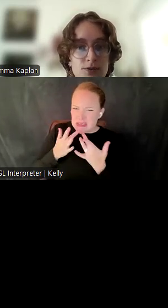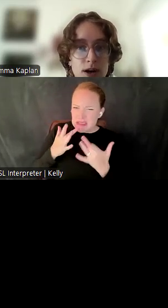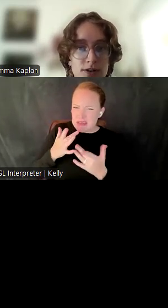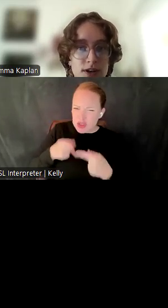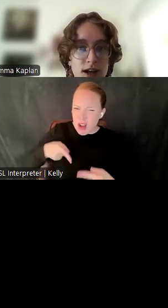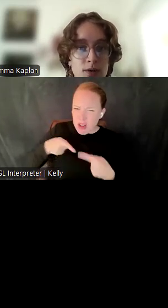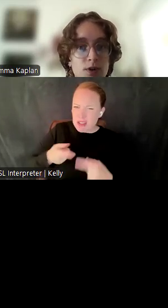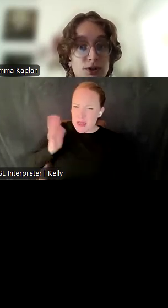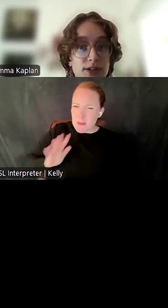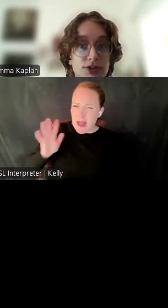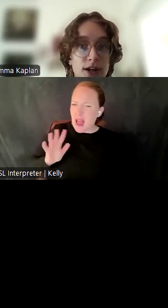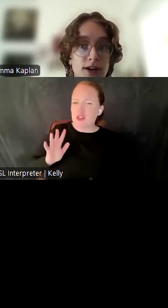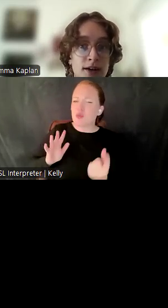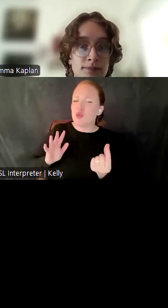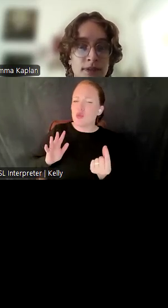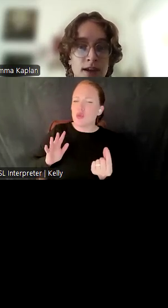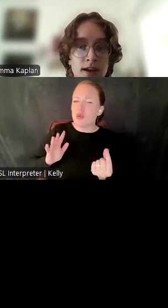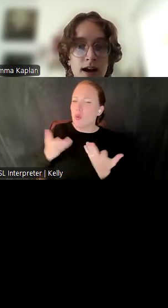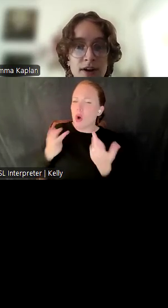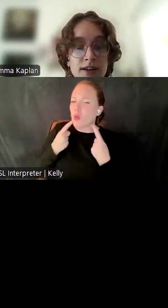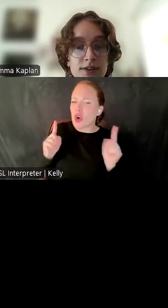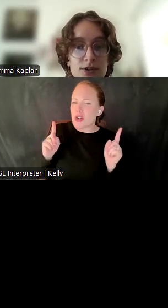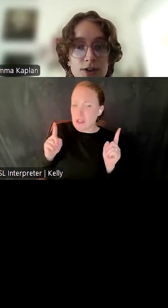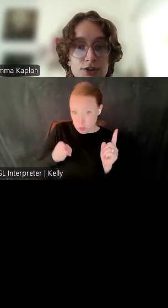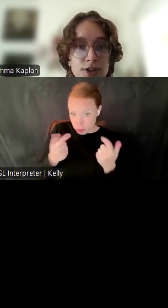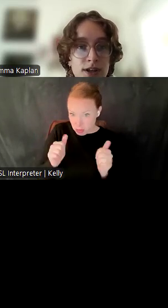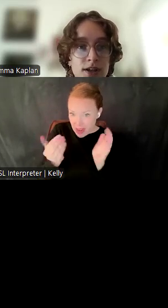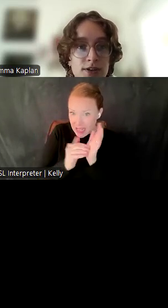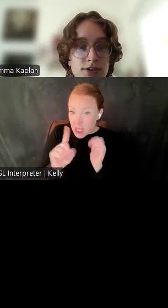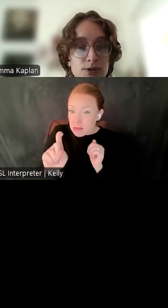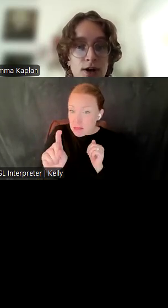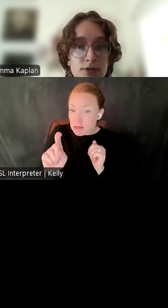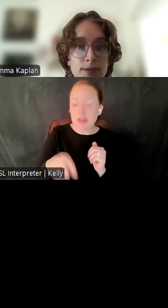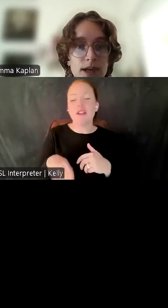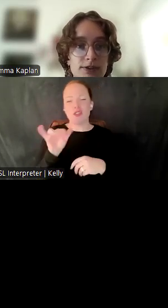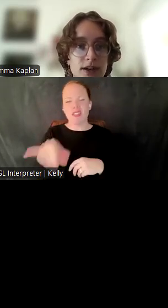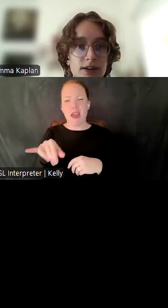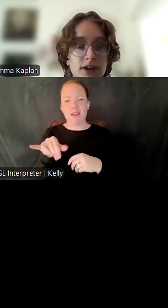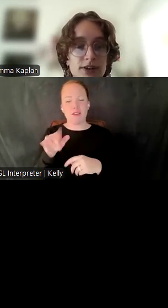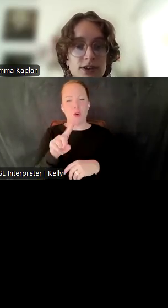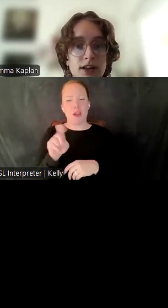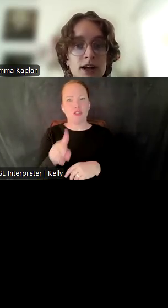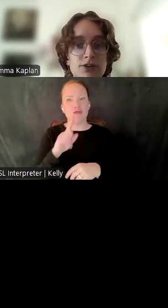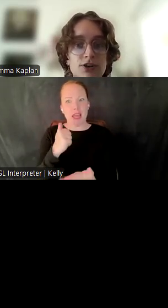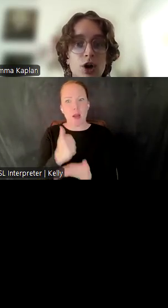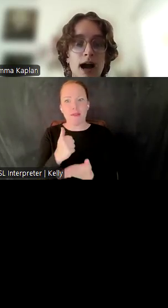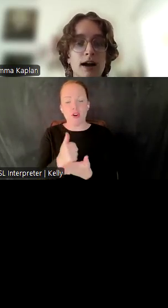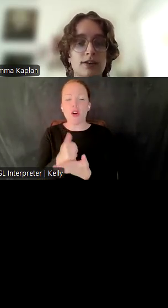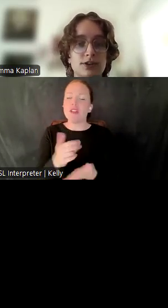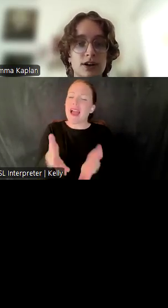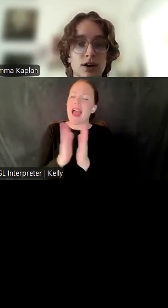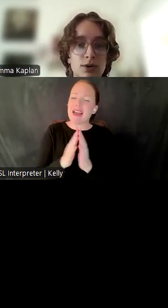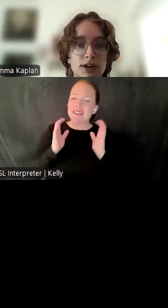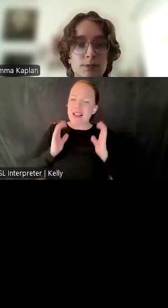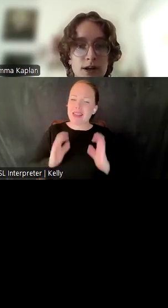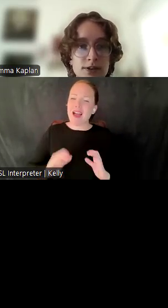and what has worked? And would you like to try that again? I find that this question is the most helpful because it invites the client to go back